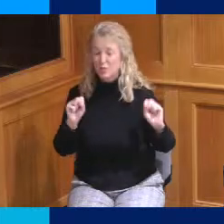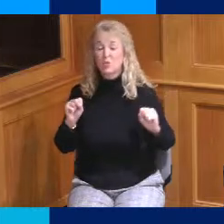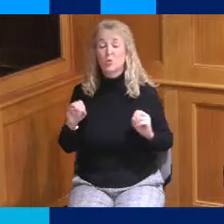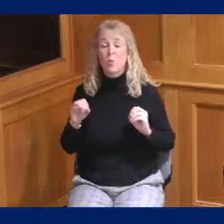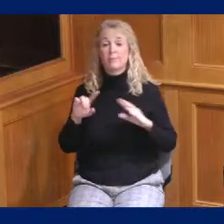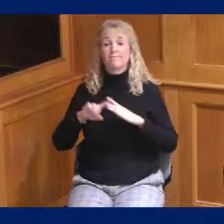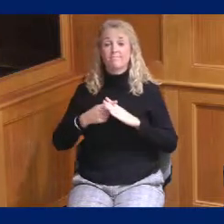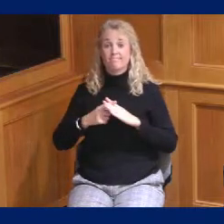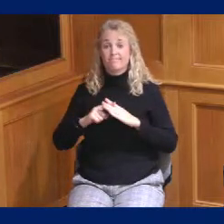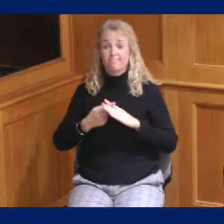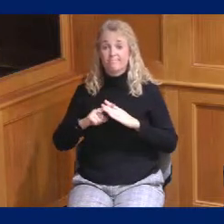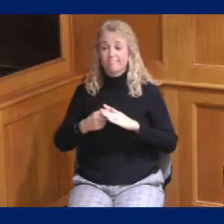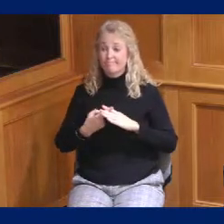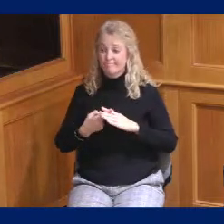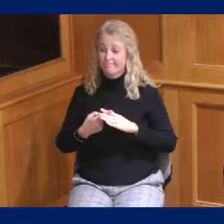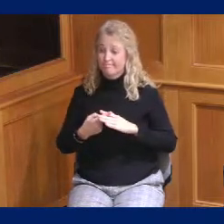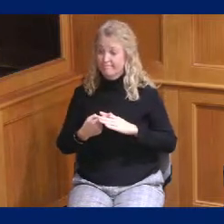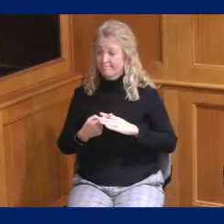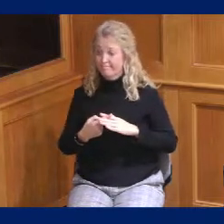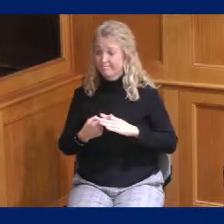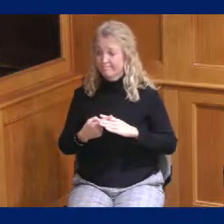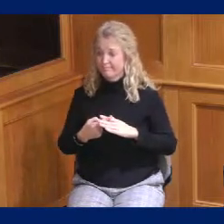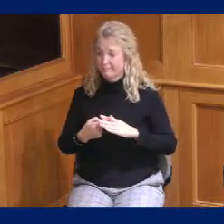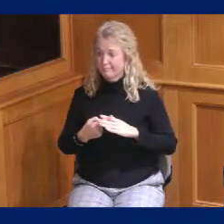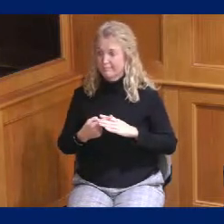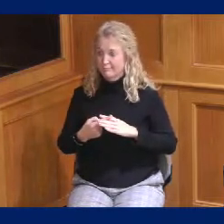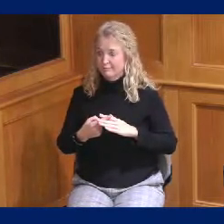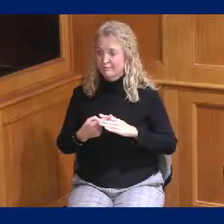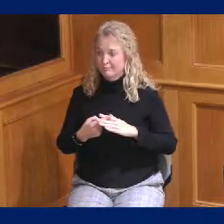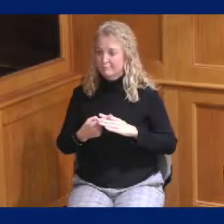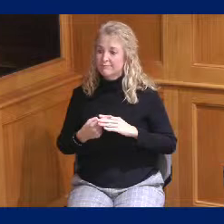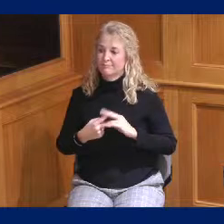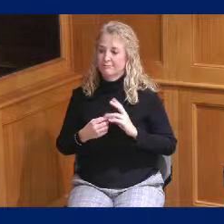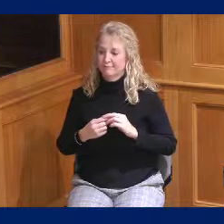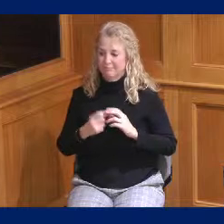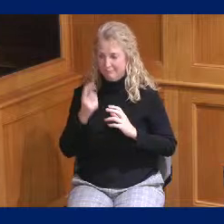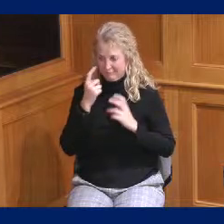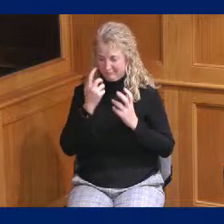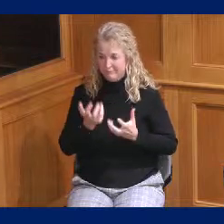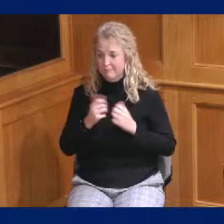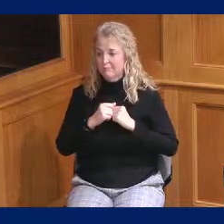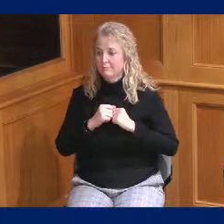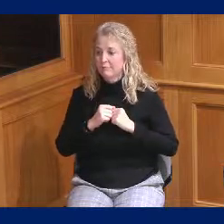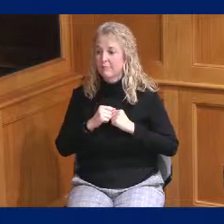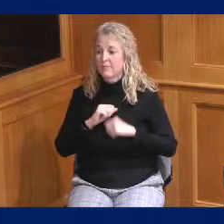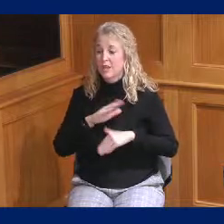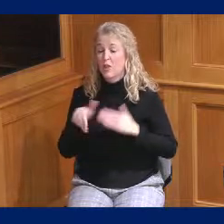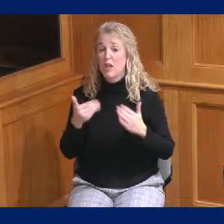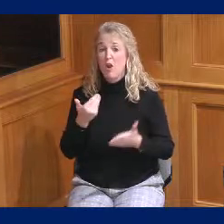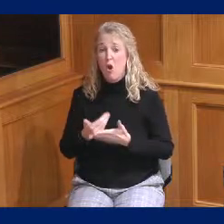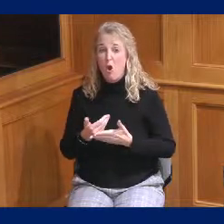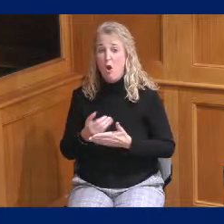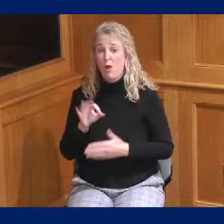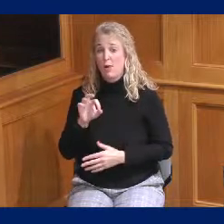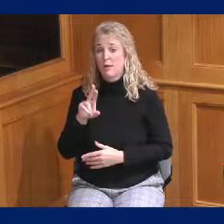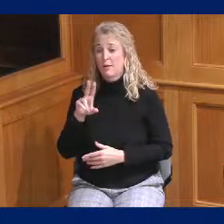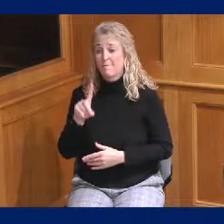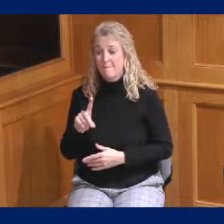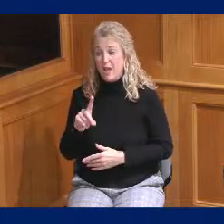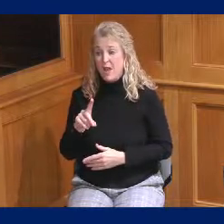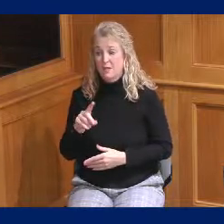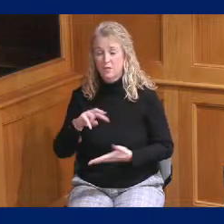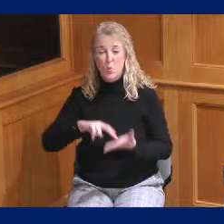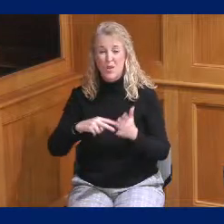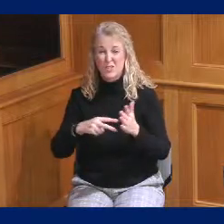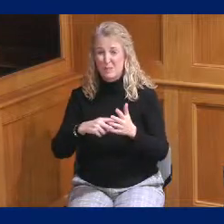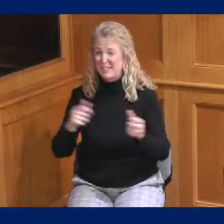gate, just want to, there we go. I just want to indicate that the all funds budget, which includes all funds of the